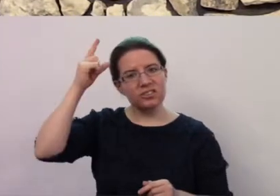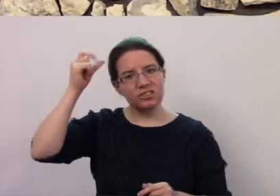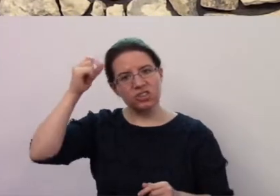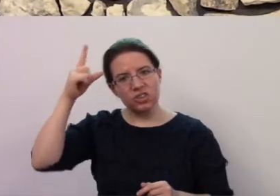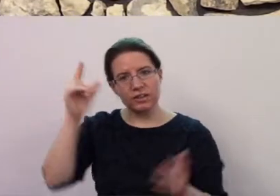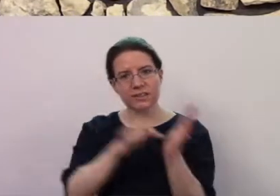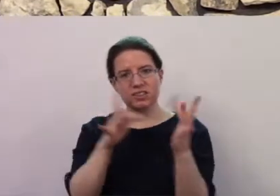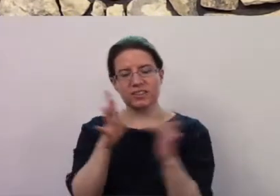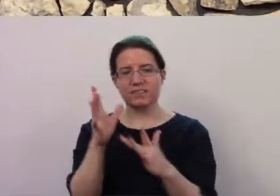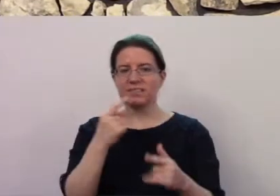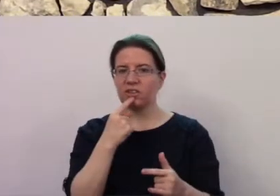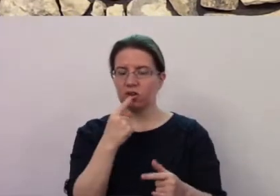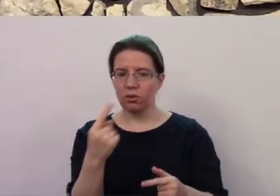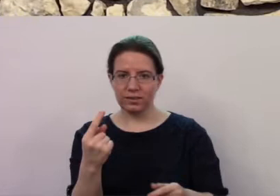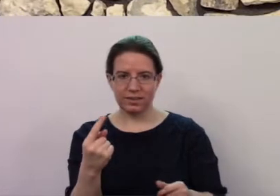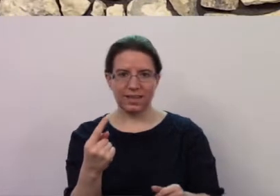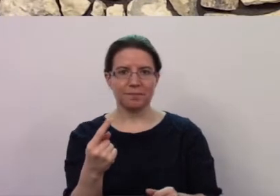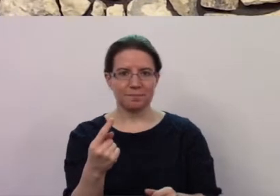yes, words, yes, to the T.